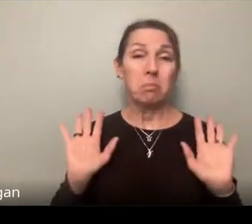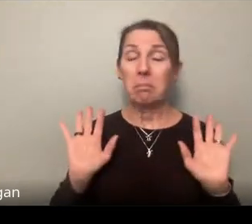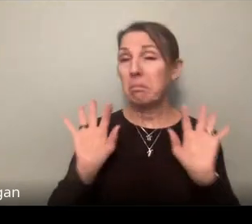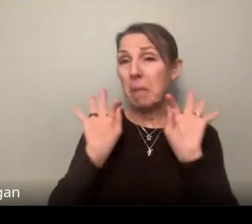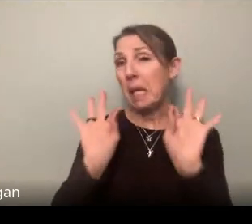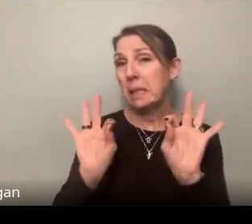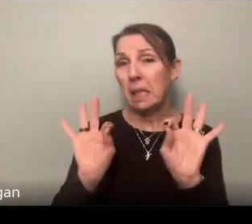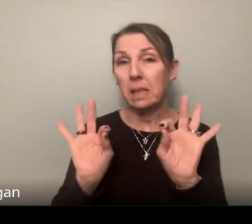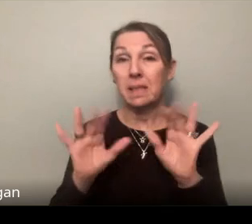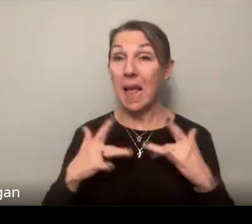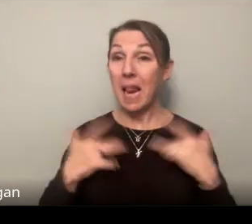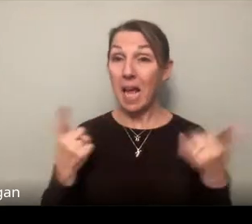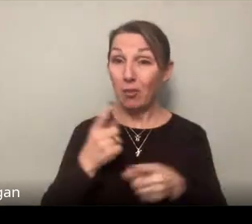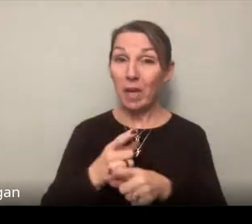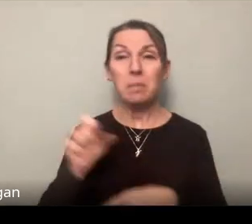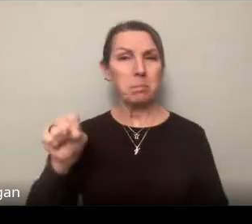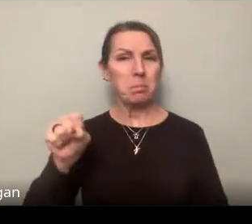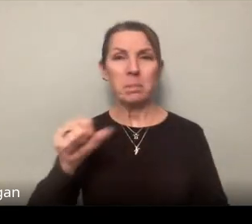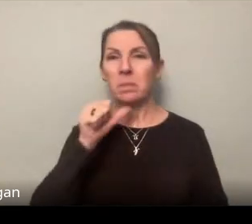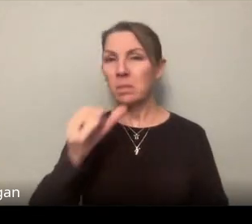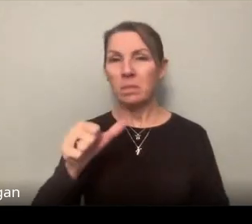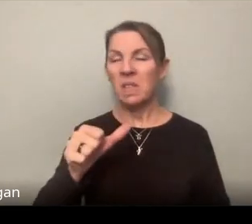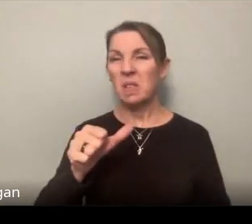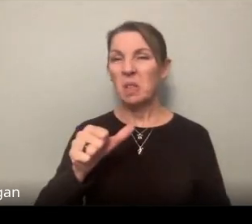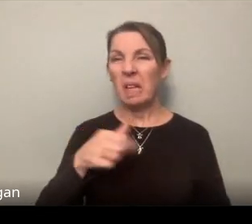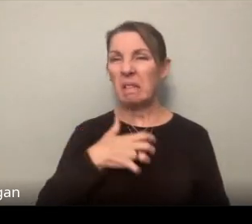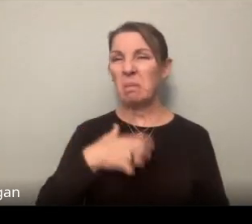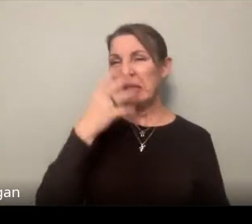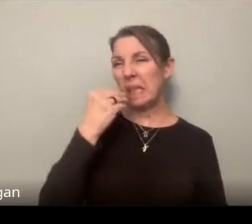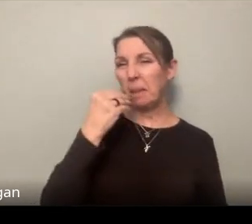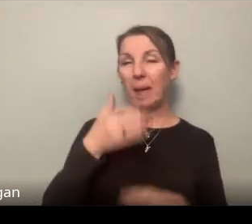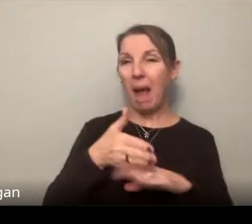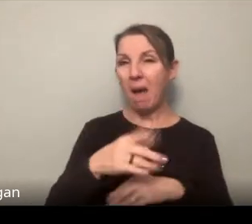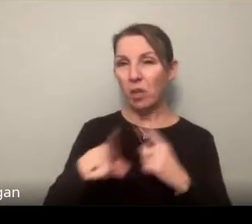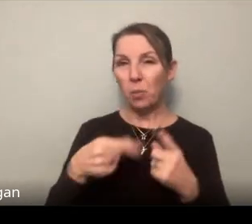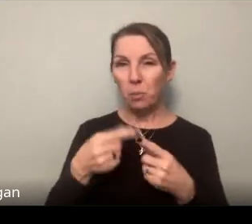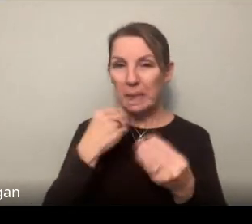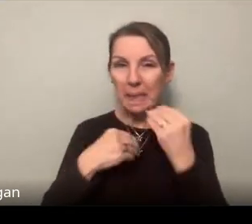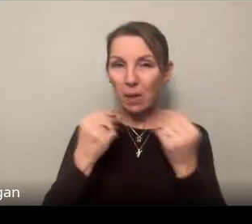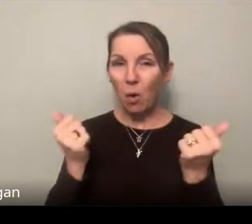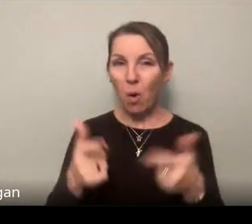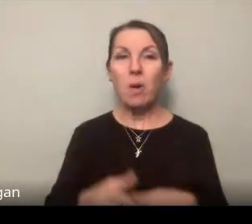excellent. it's light too, right? So you don't get like sleepy after you eat it.